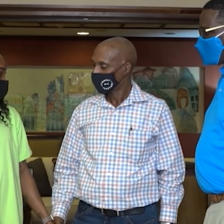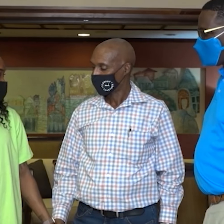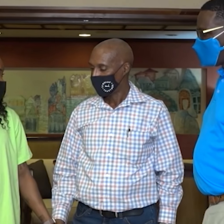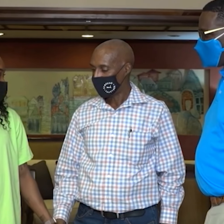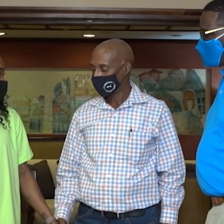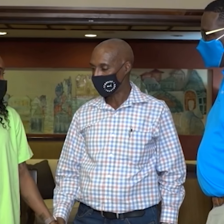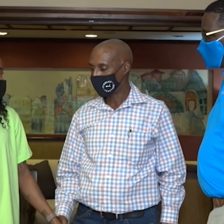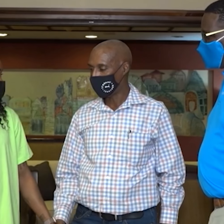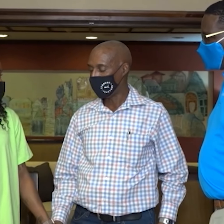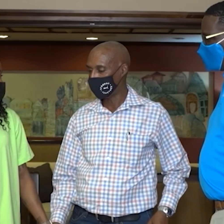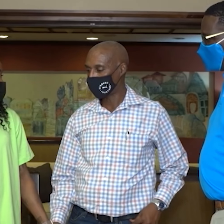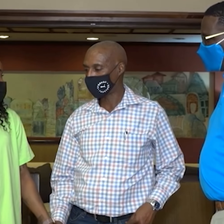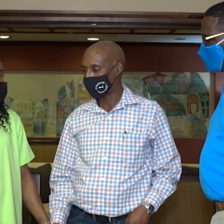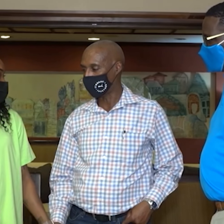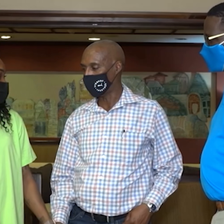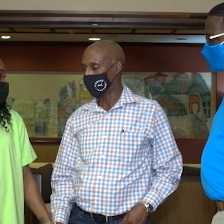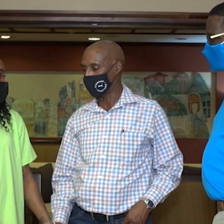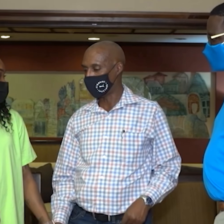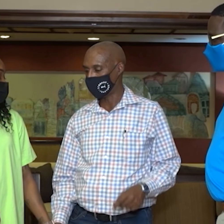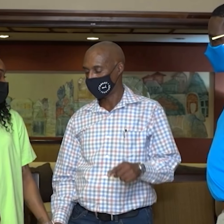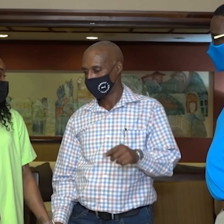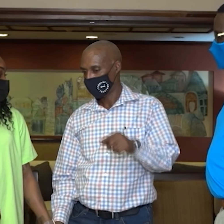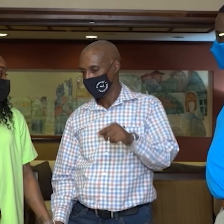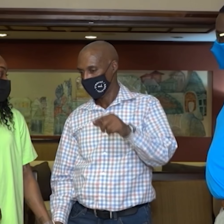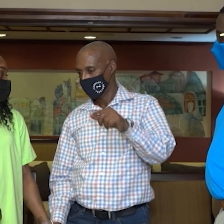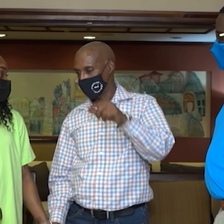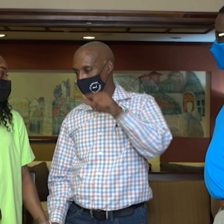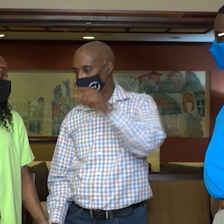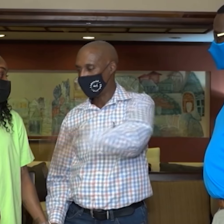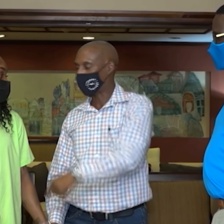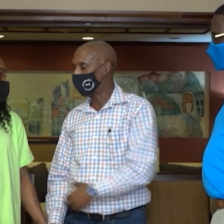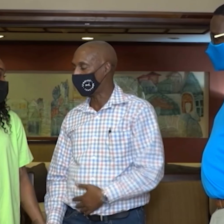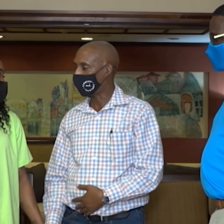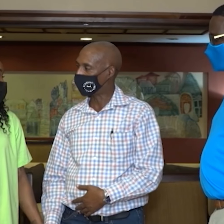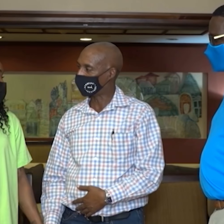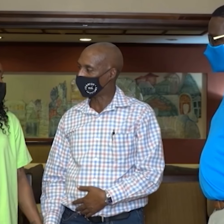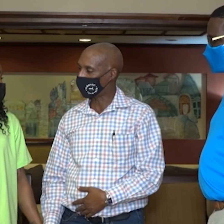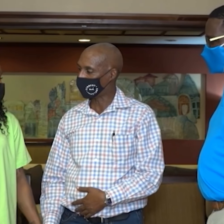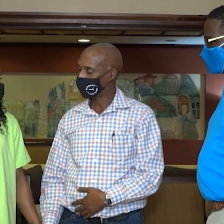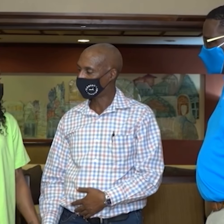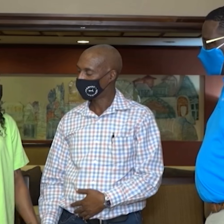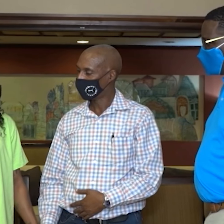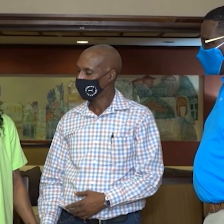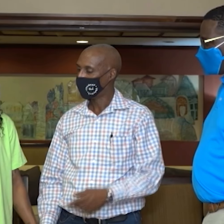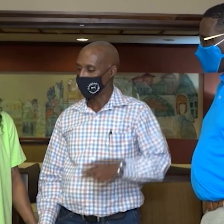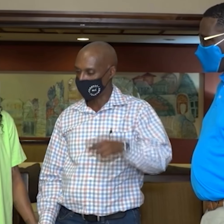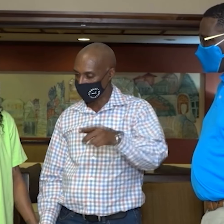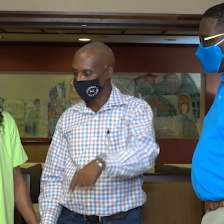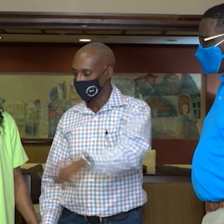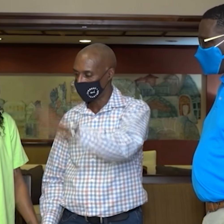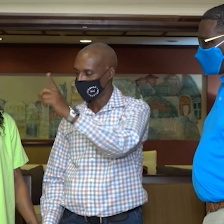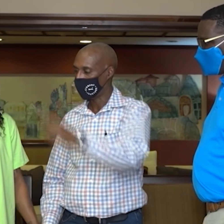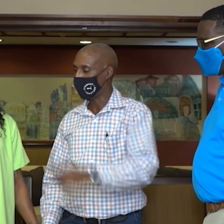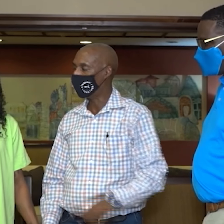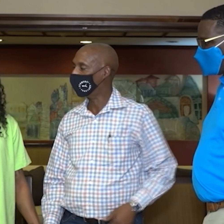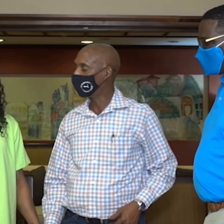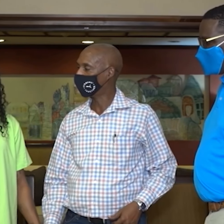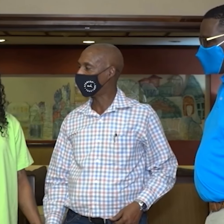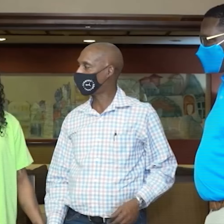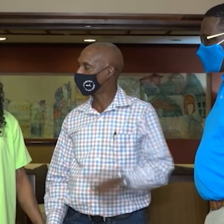and 200-meter titles at the Olympic Games. Thompson-Hira says her next objective is to claim a World Championship gold